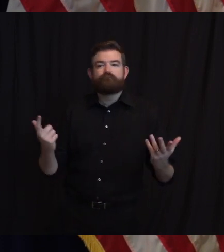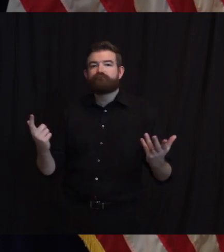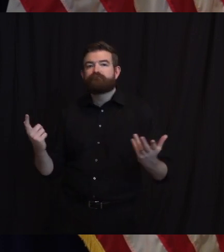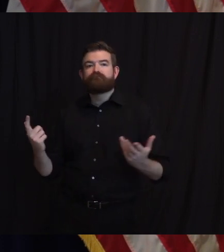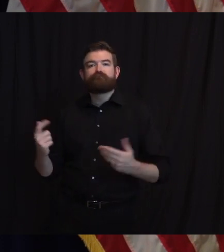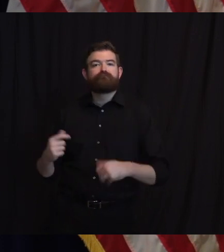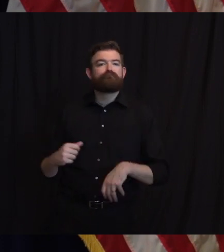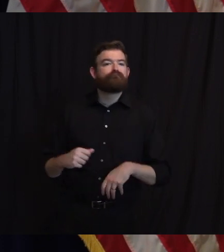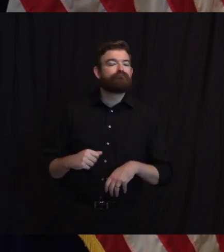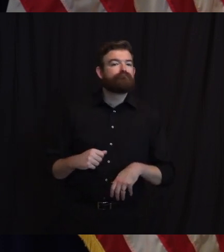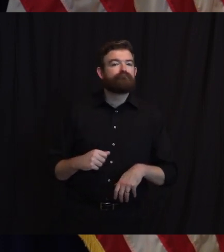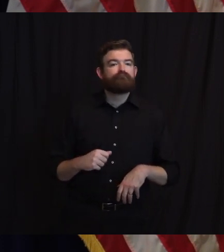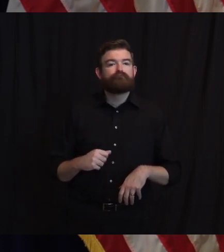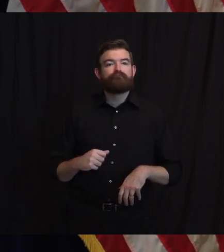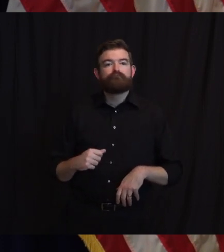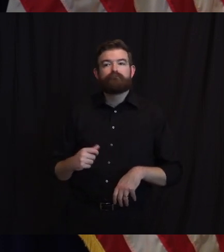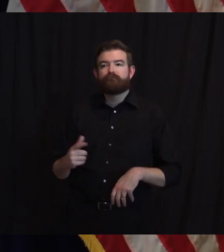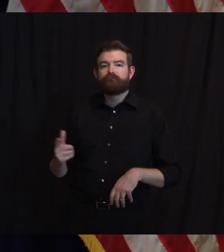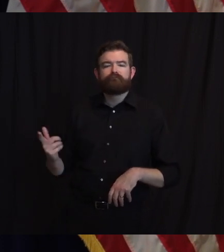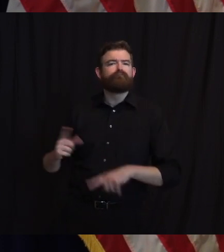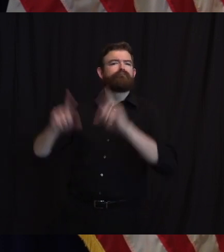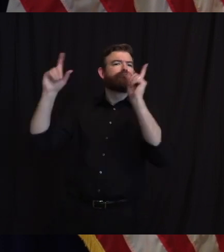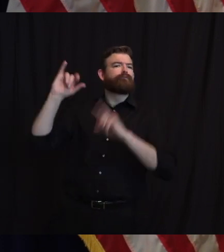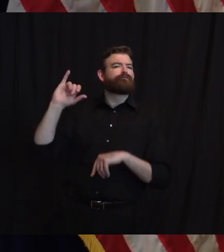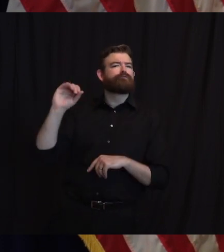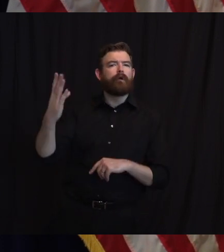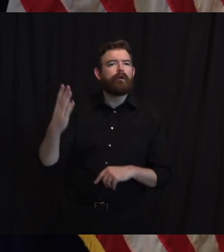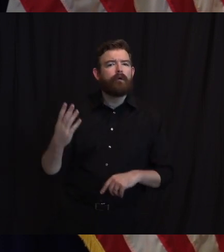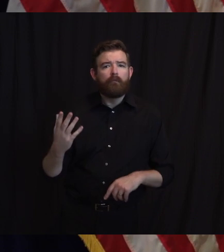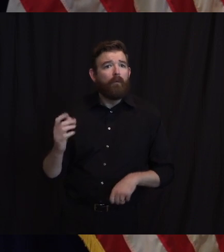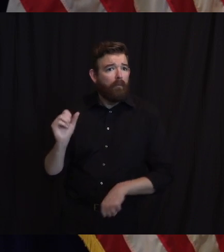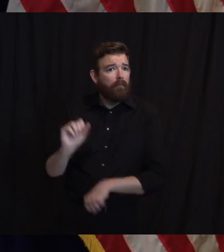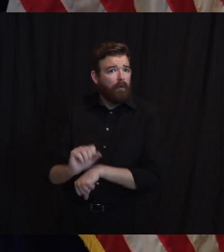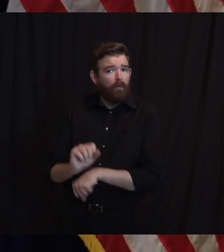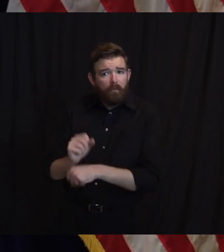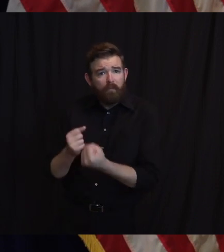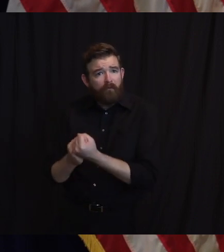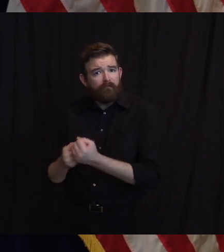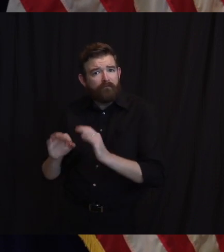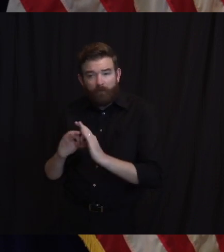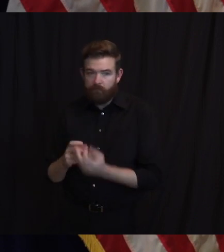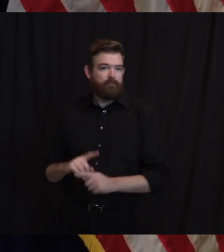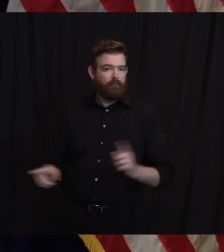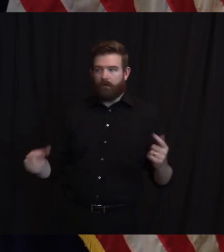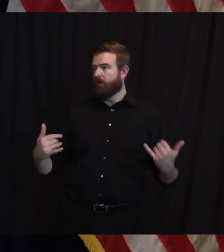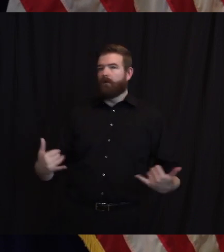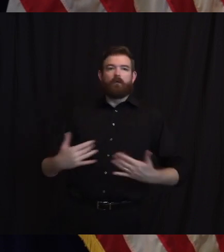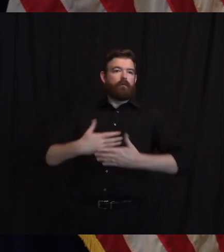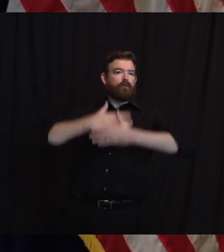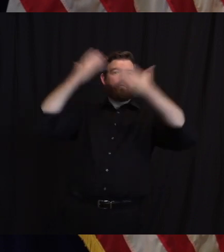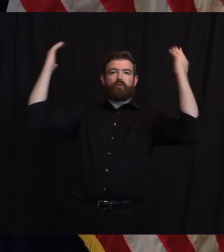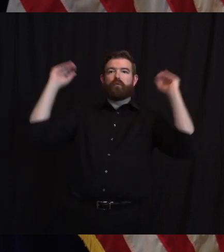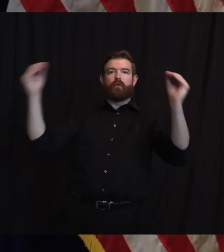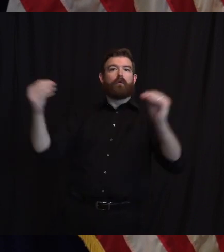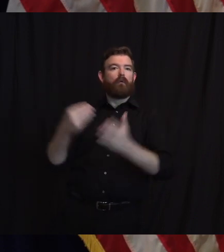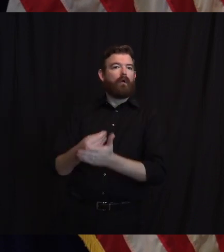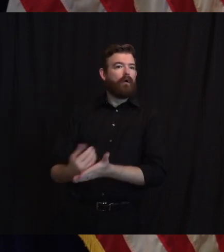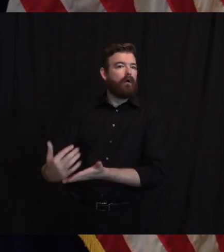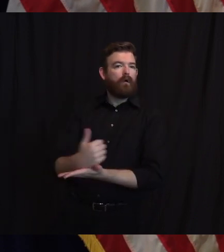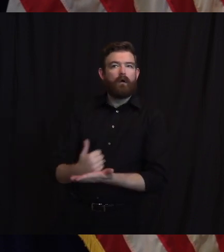people have been supporting their families, but now they don't have anything. They can't get unemployment. They can't get